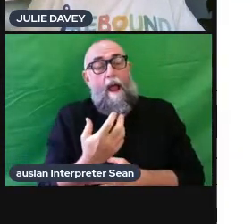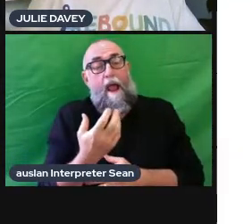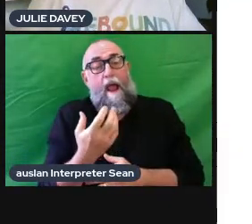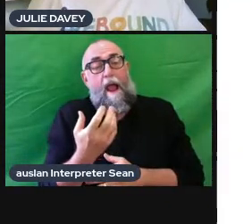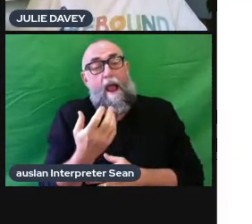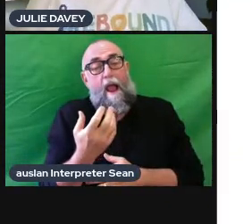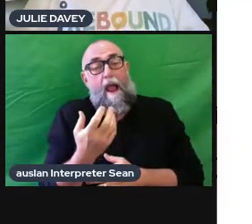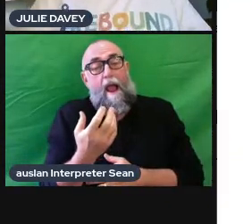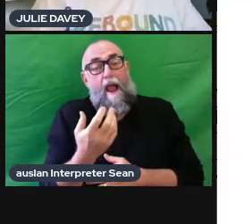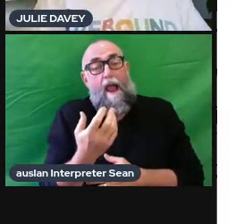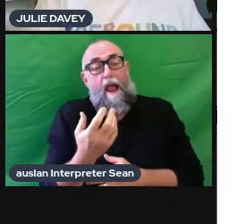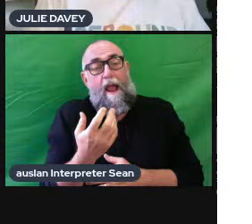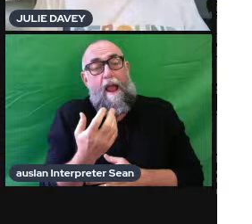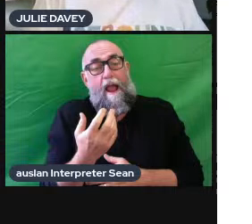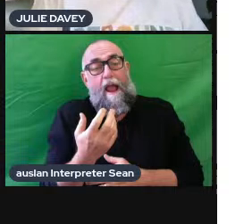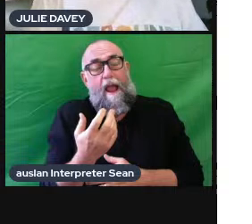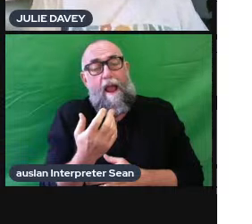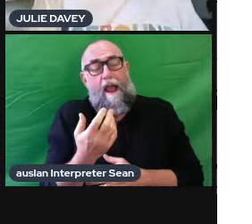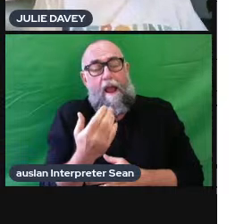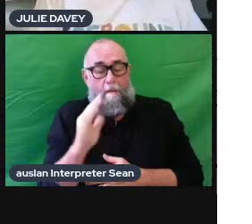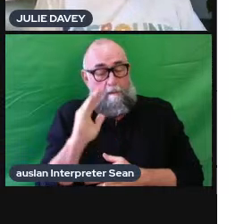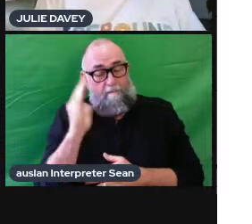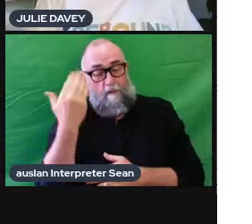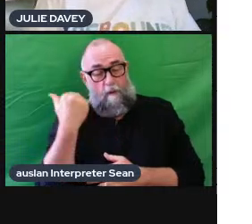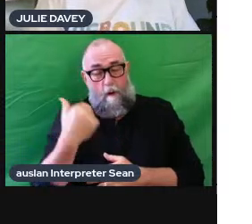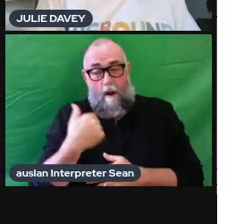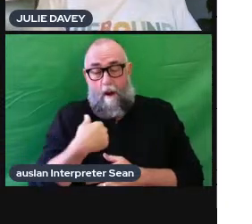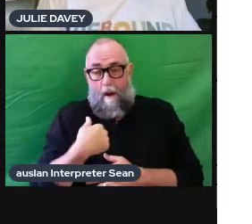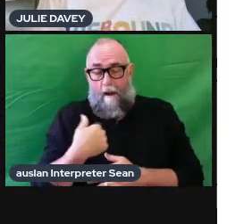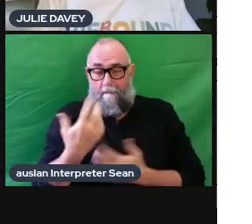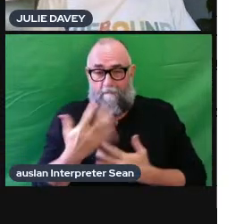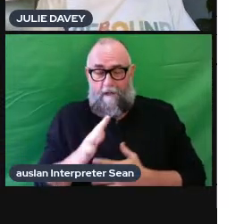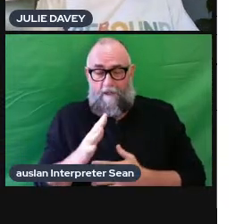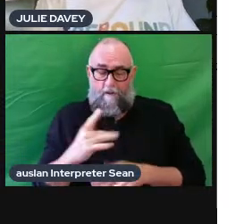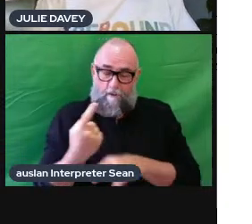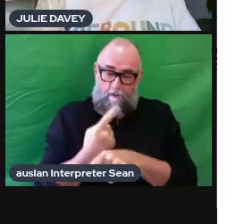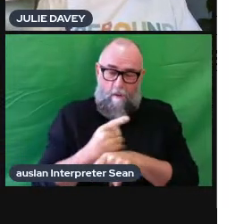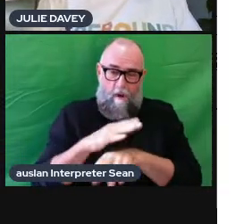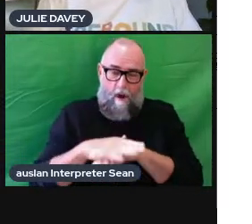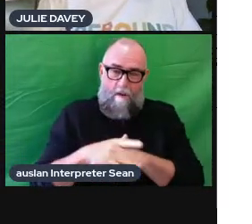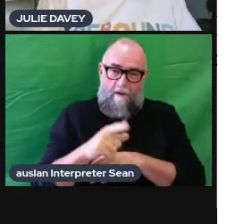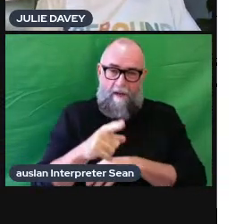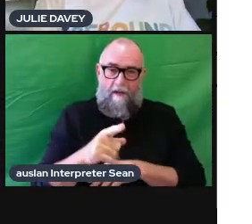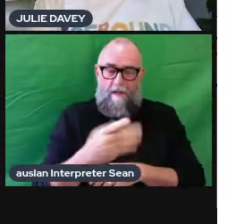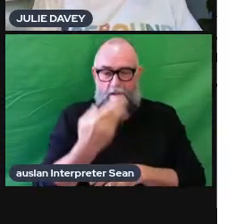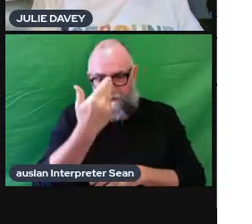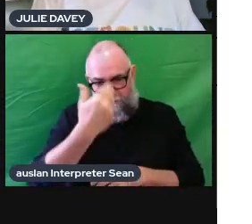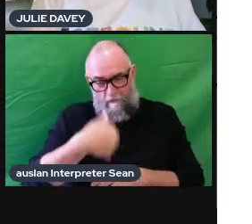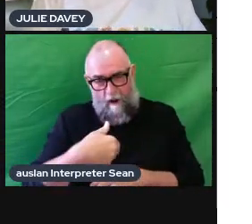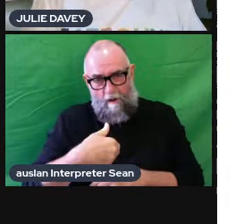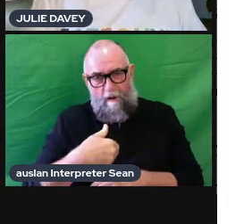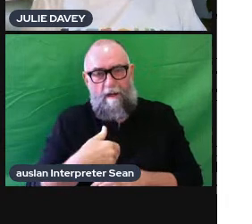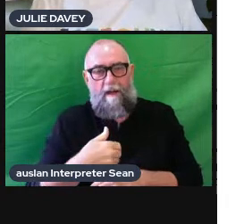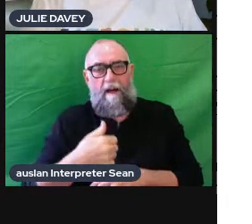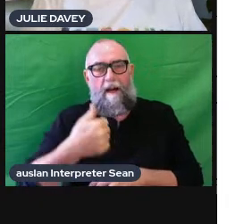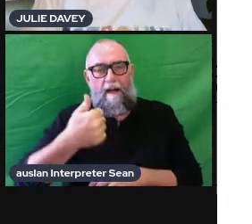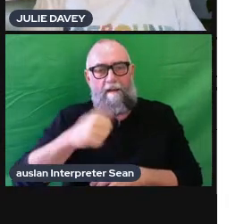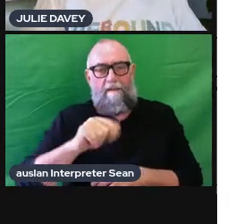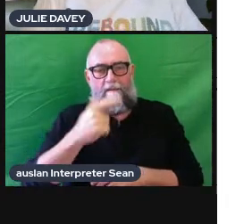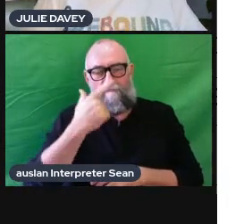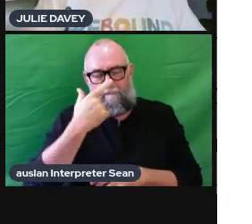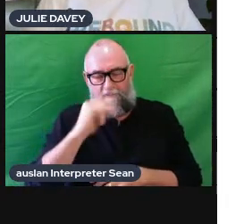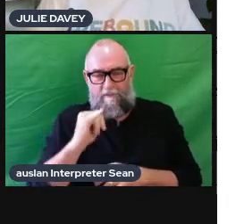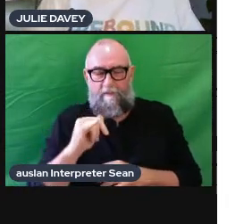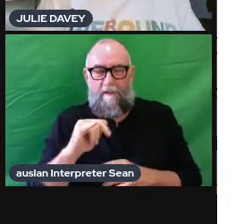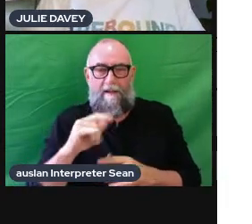last time that Gillian and I did a presentation around stroke fatigue, and we ended up both disappearing from the screen at one stage.